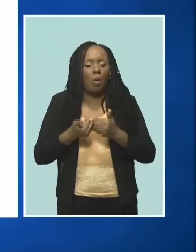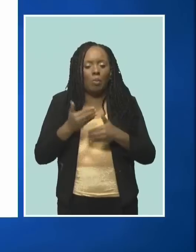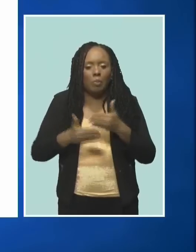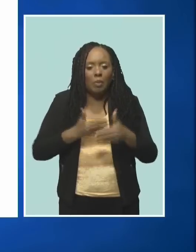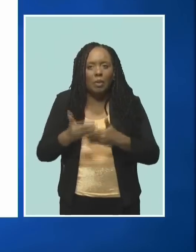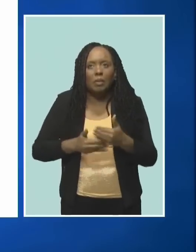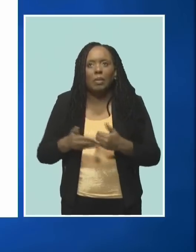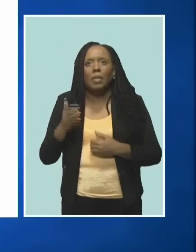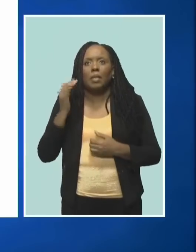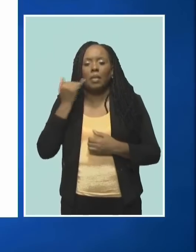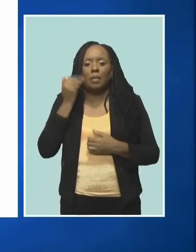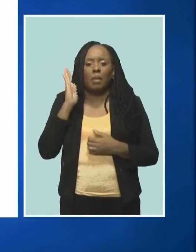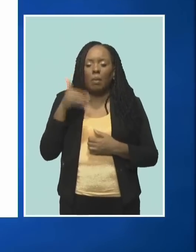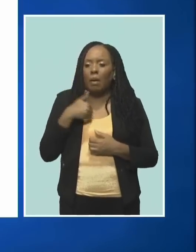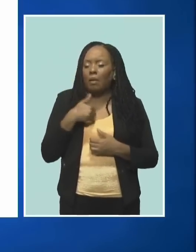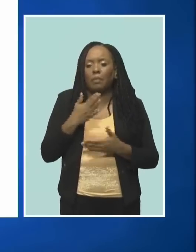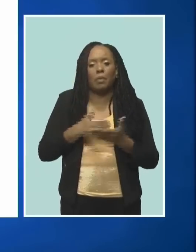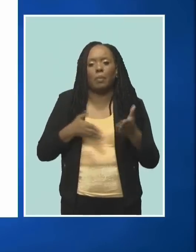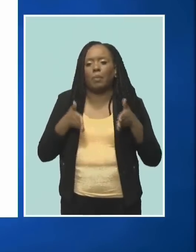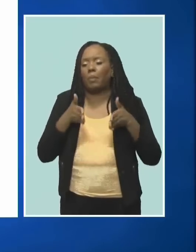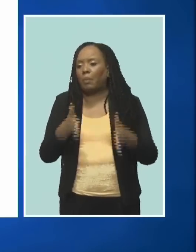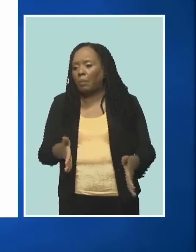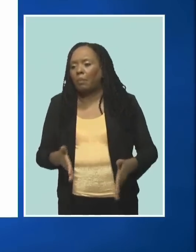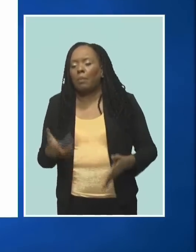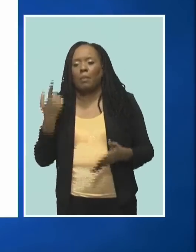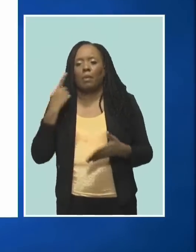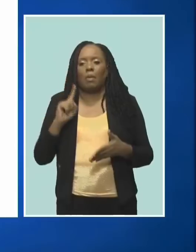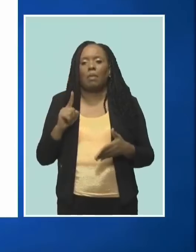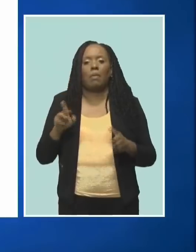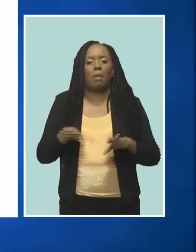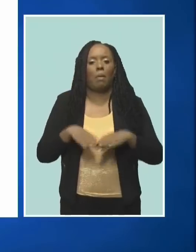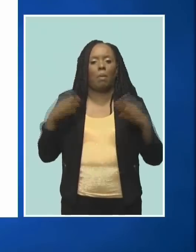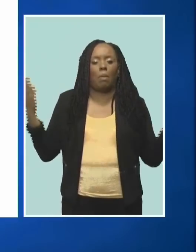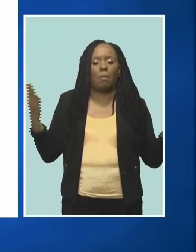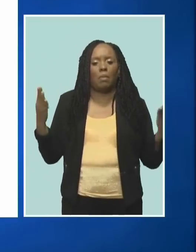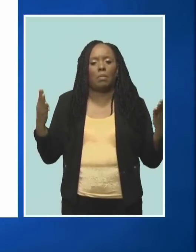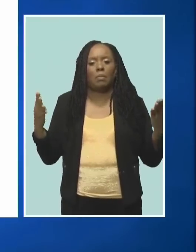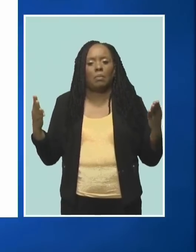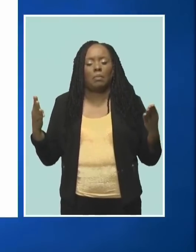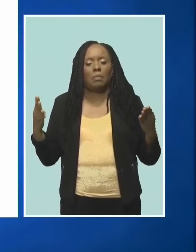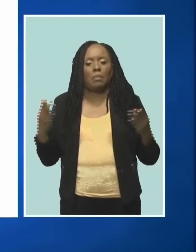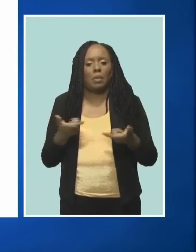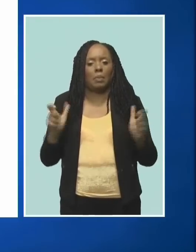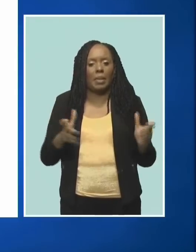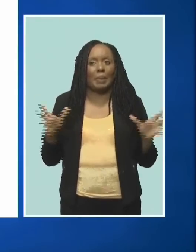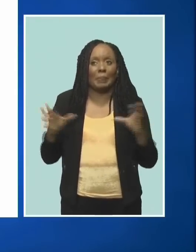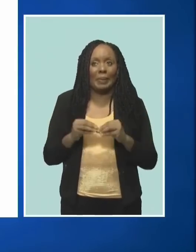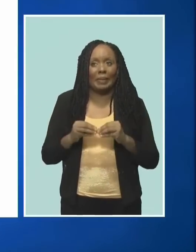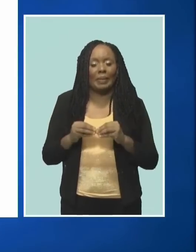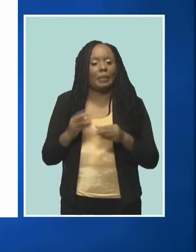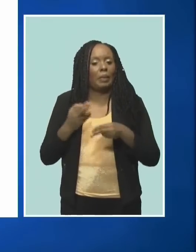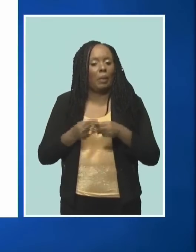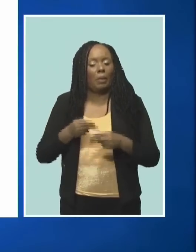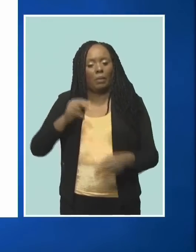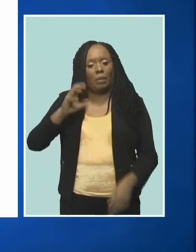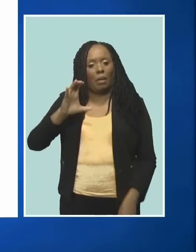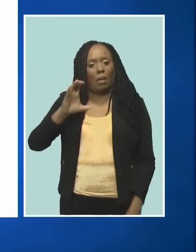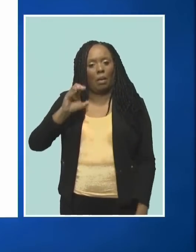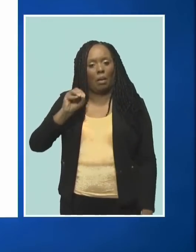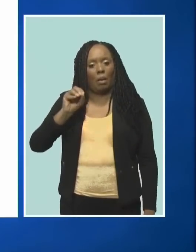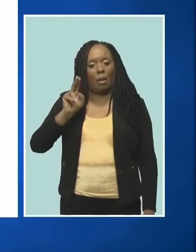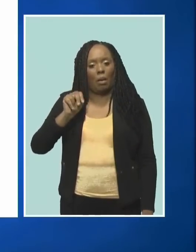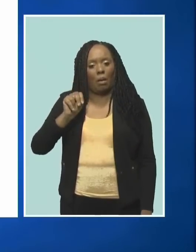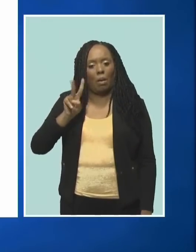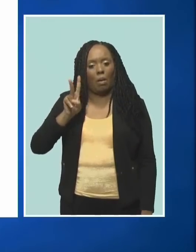alternatively, whether they will have some mechanism to open up the convention to allow persons to choose. So they have a very well-ordered process for